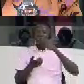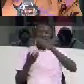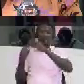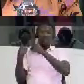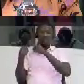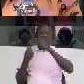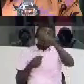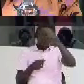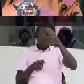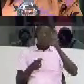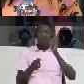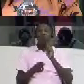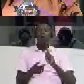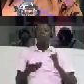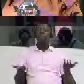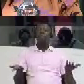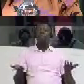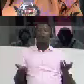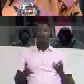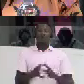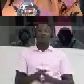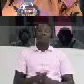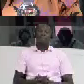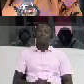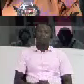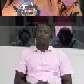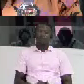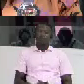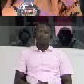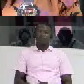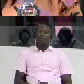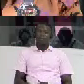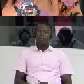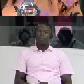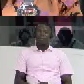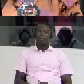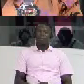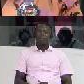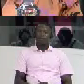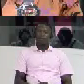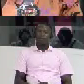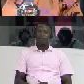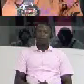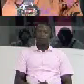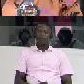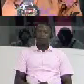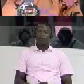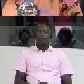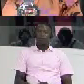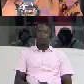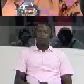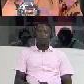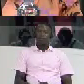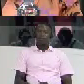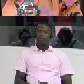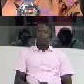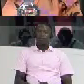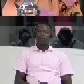dafa nekk ne bu fekkee ne xew-xew am na waaye dama bëgg nga waxal ma bur bu set bés bu nekk lan moo dee nekk sa